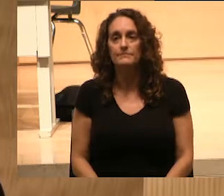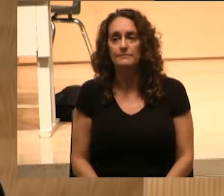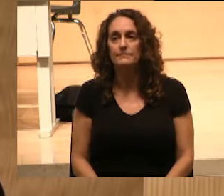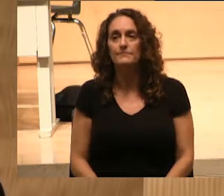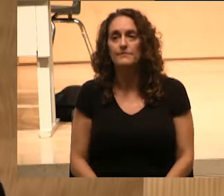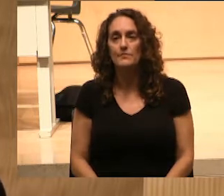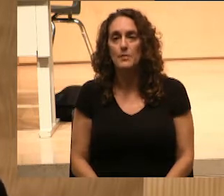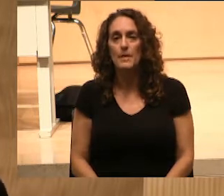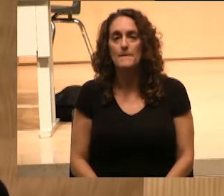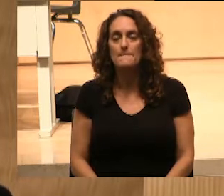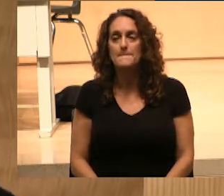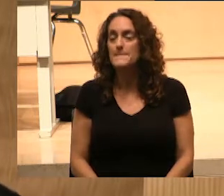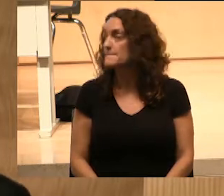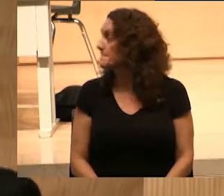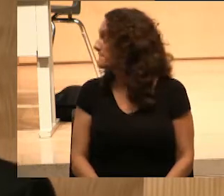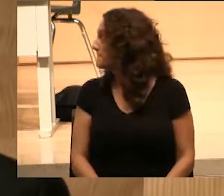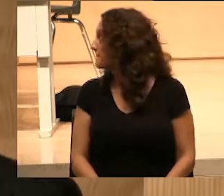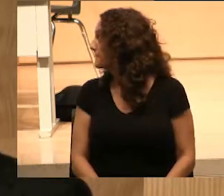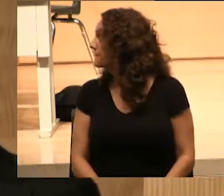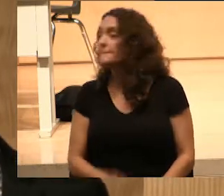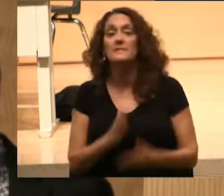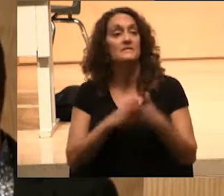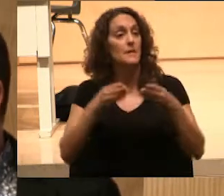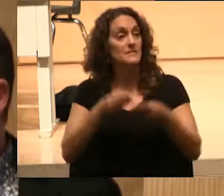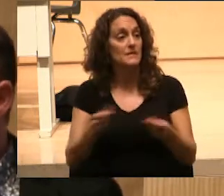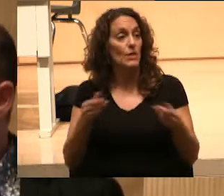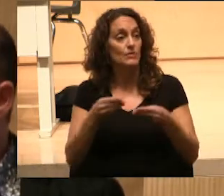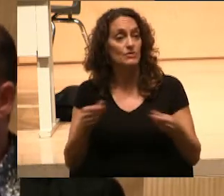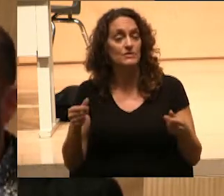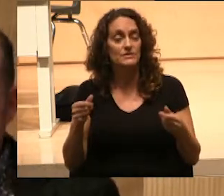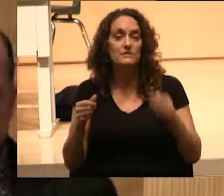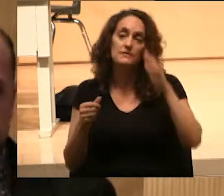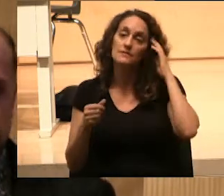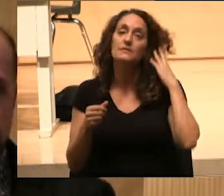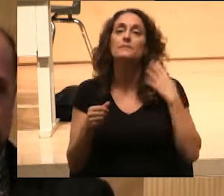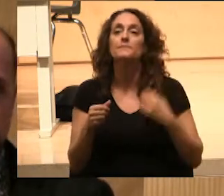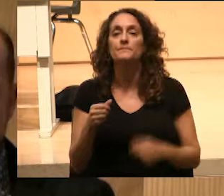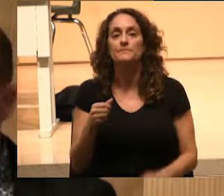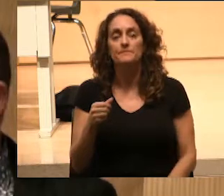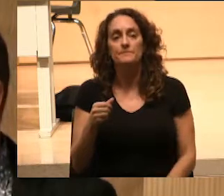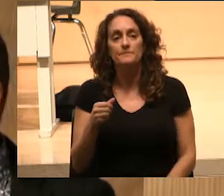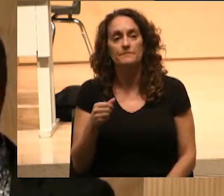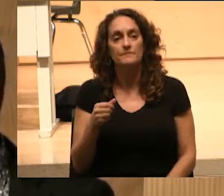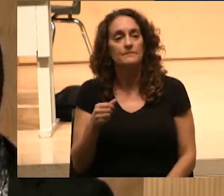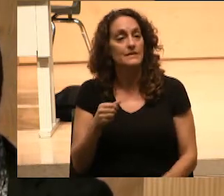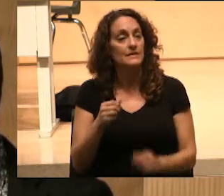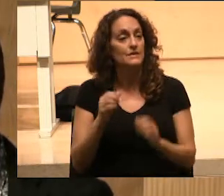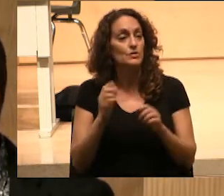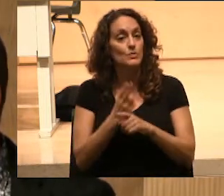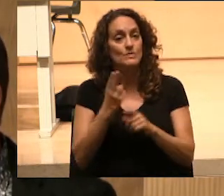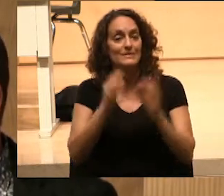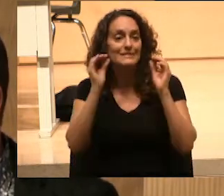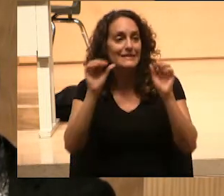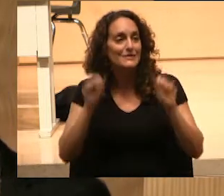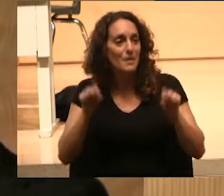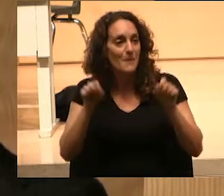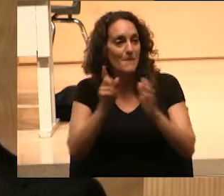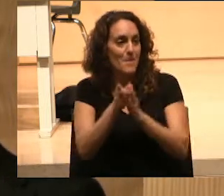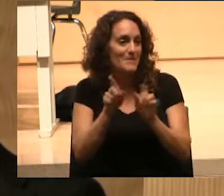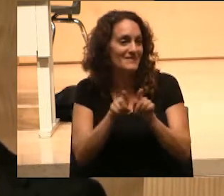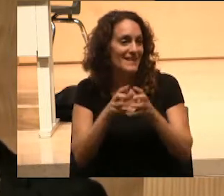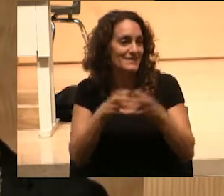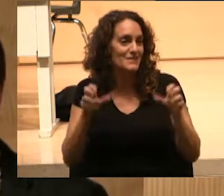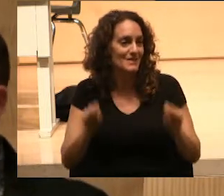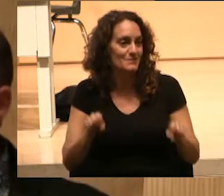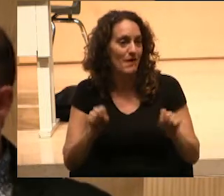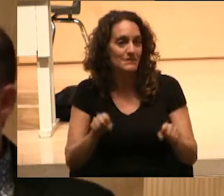me see. So some sort of solutions. As I said, use teachable moments when possible. Educate tenants on discrimination